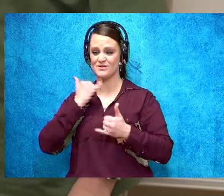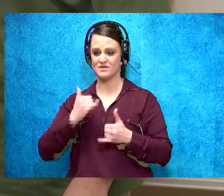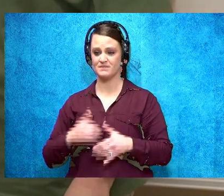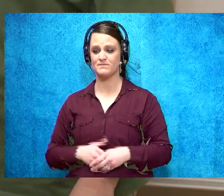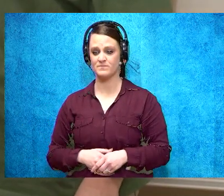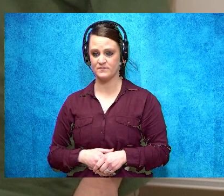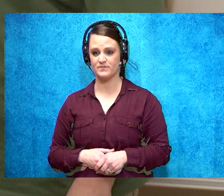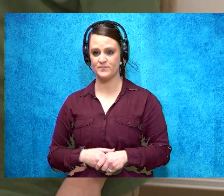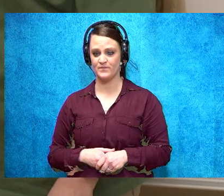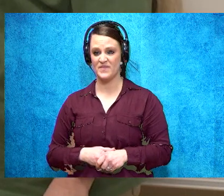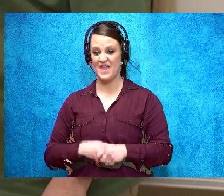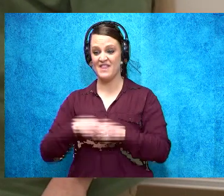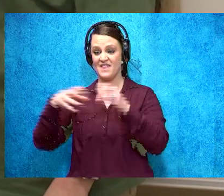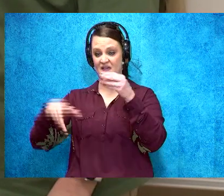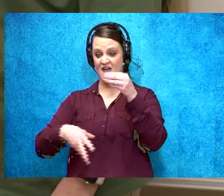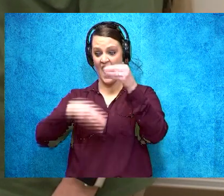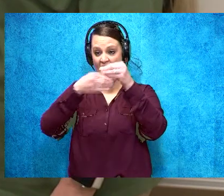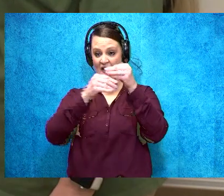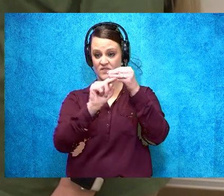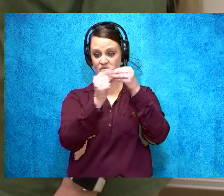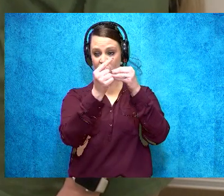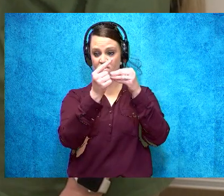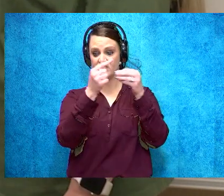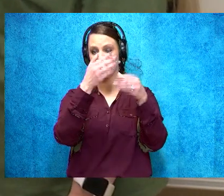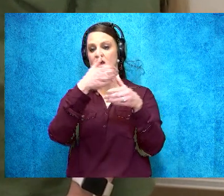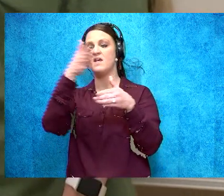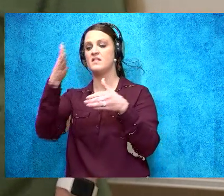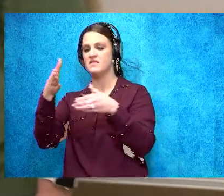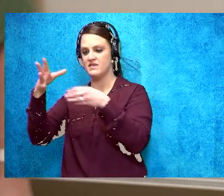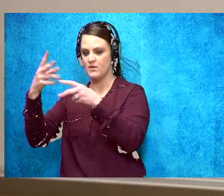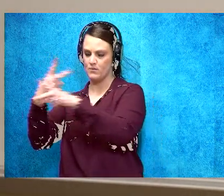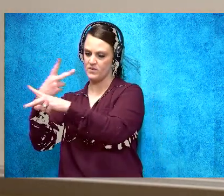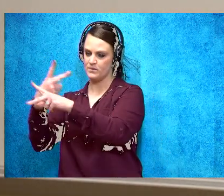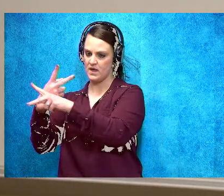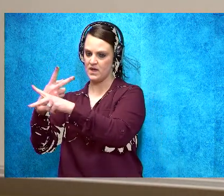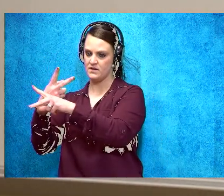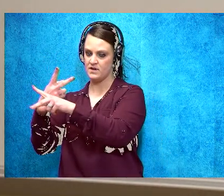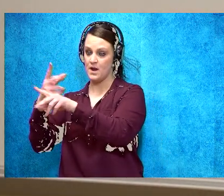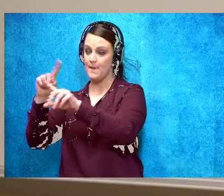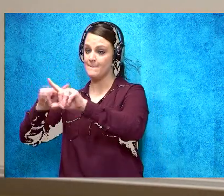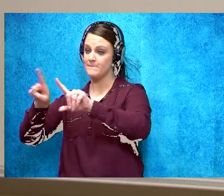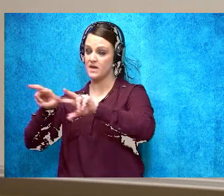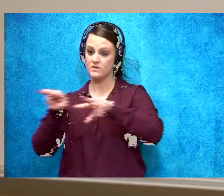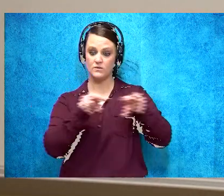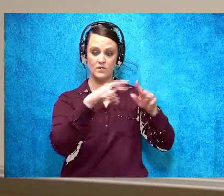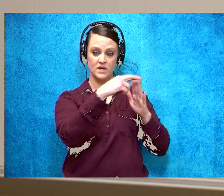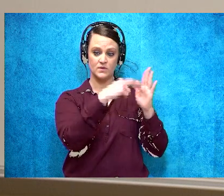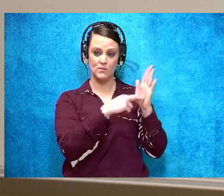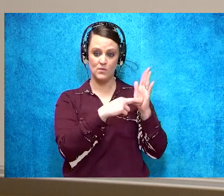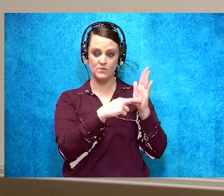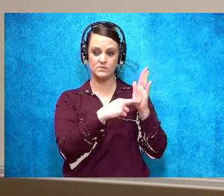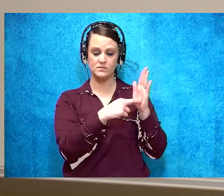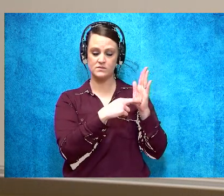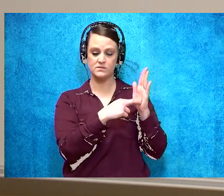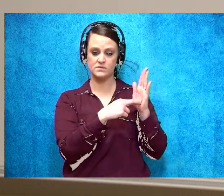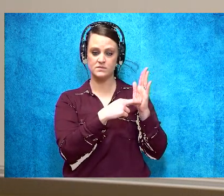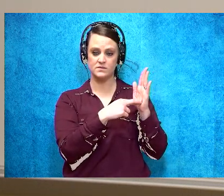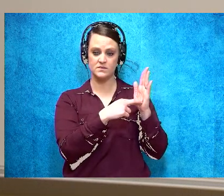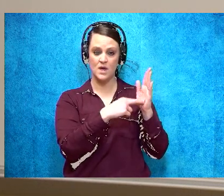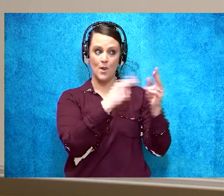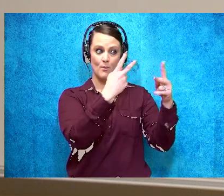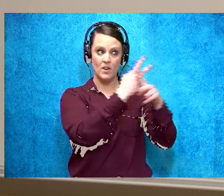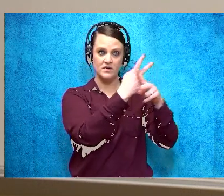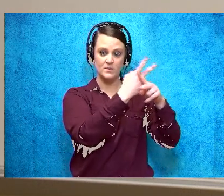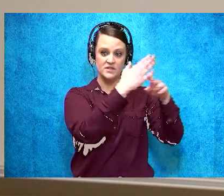multiplied. Multiplication comes before addition according to our hierarchy. Multiplication